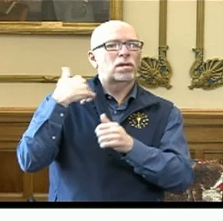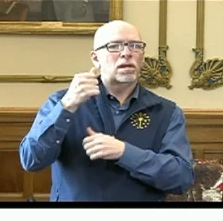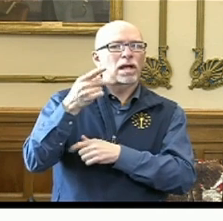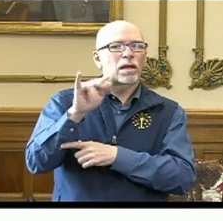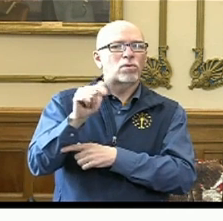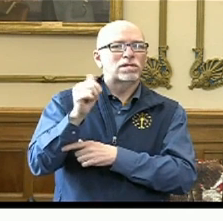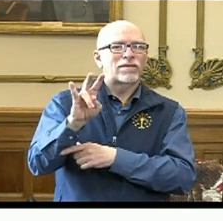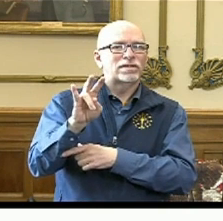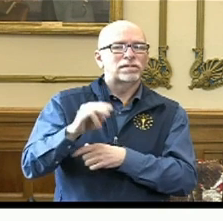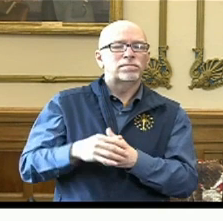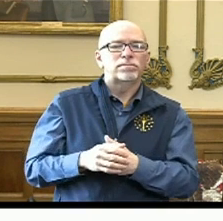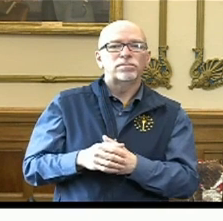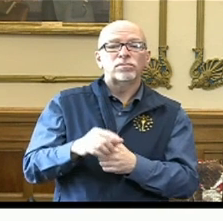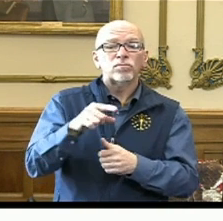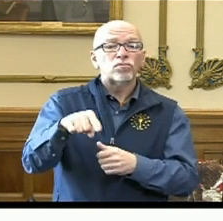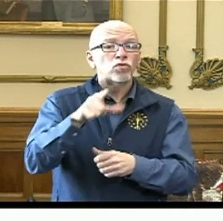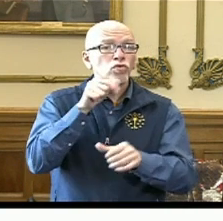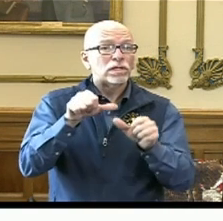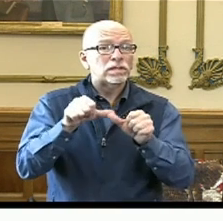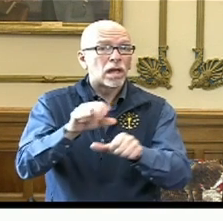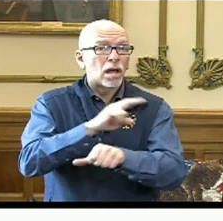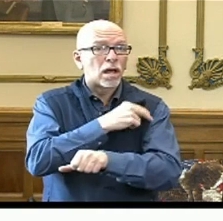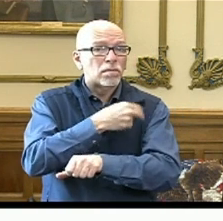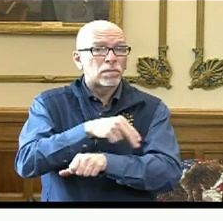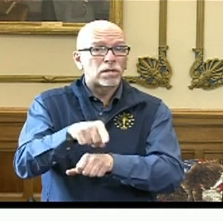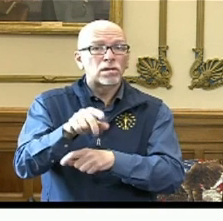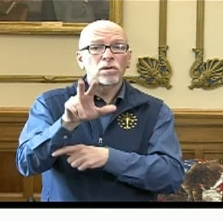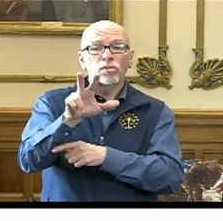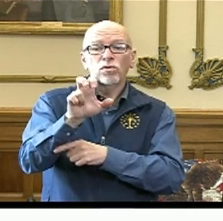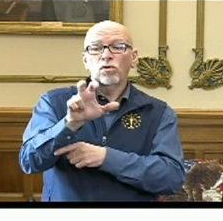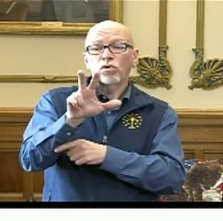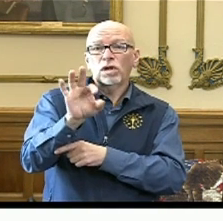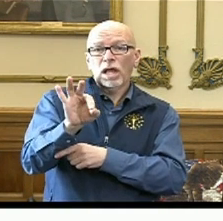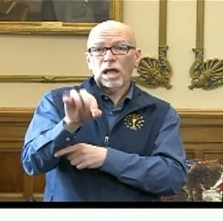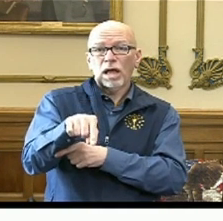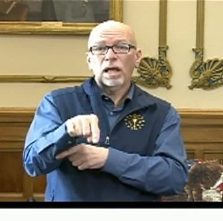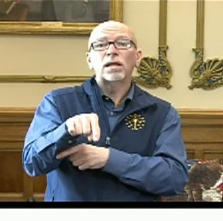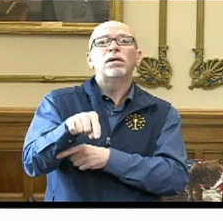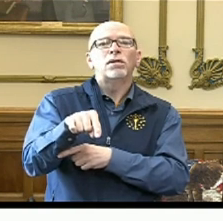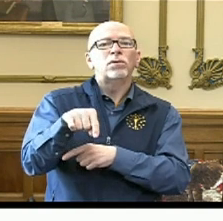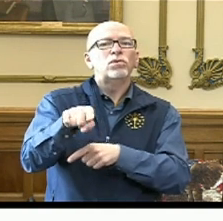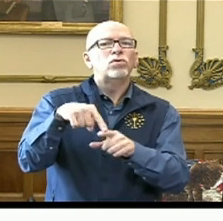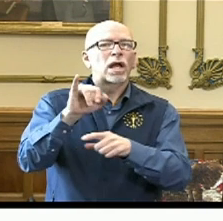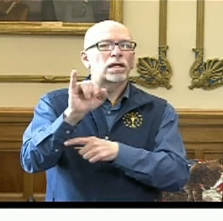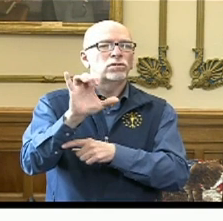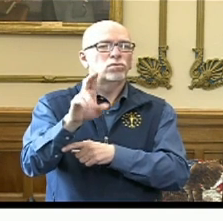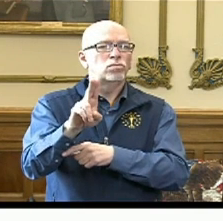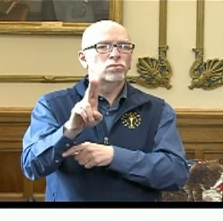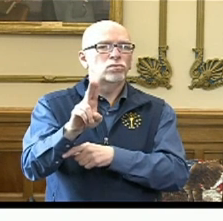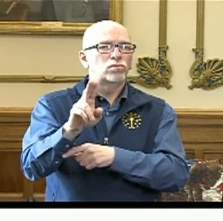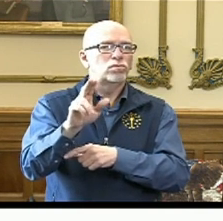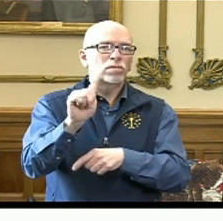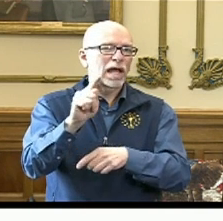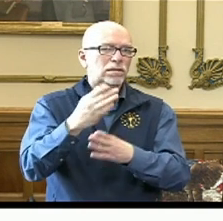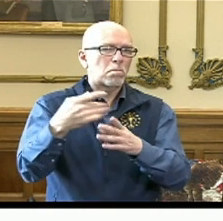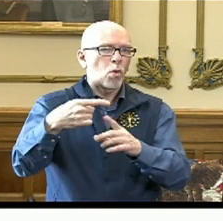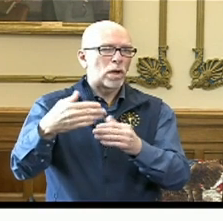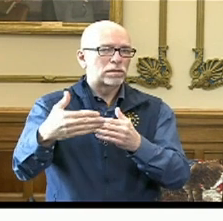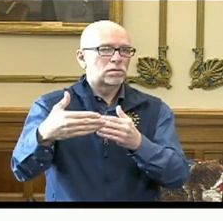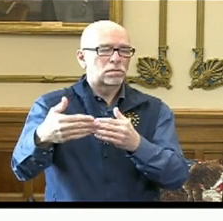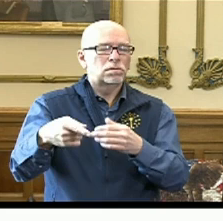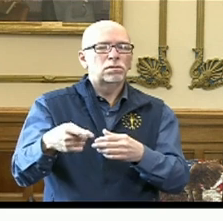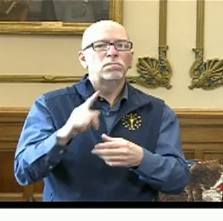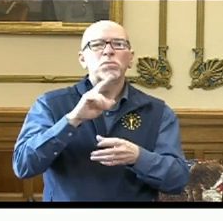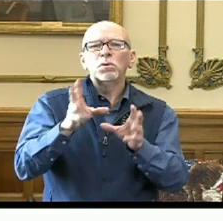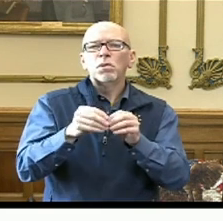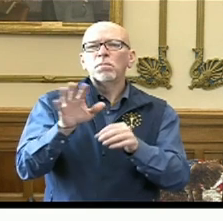17th. Of those hospitalized, 339 went to the intensive care unit at some time during their stay, for a